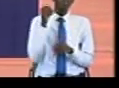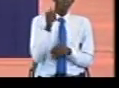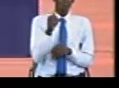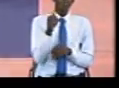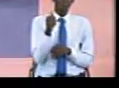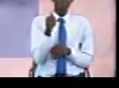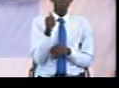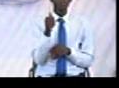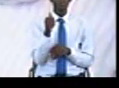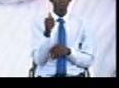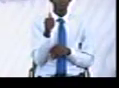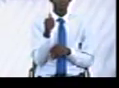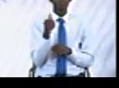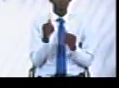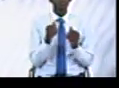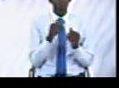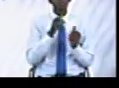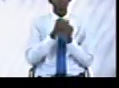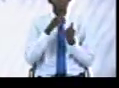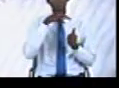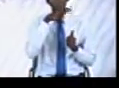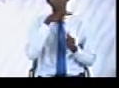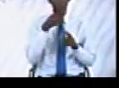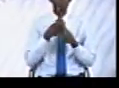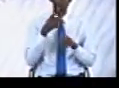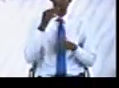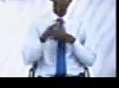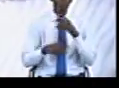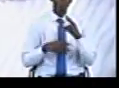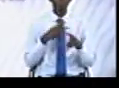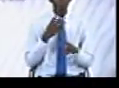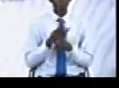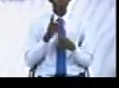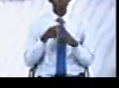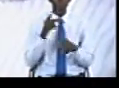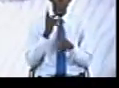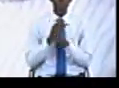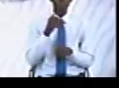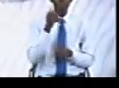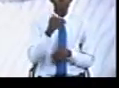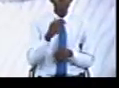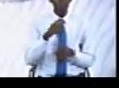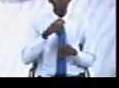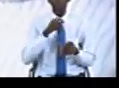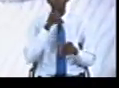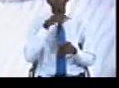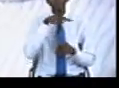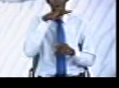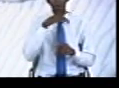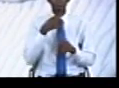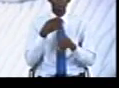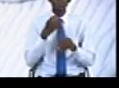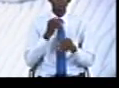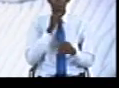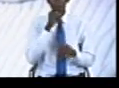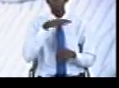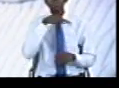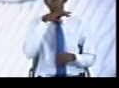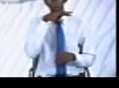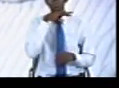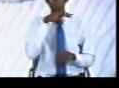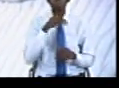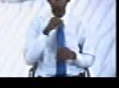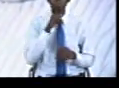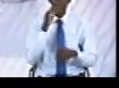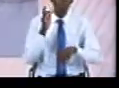me, unspotted from the world. To keep himself unspotted, undefiled,